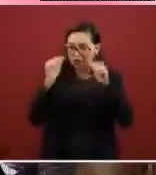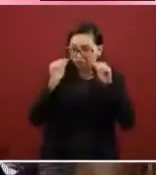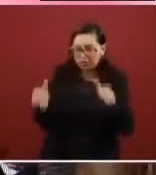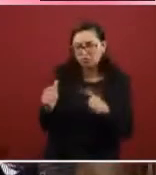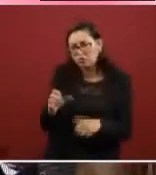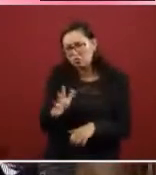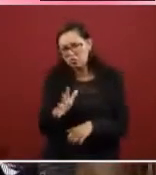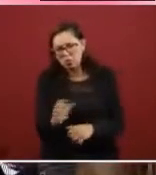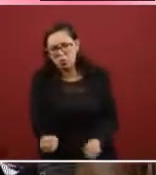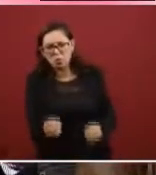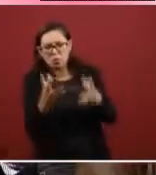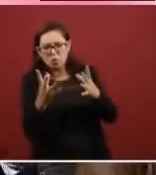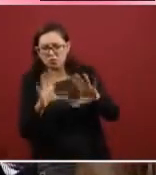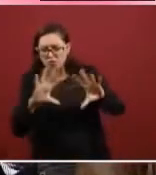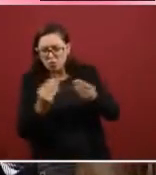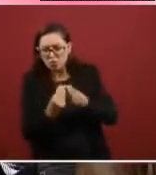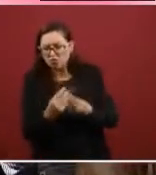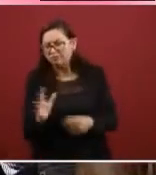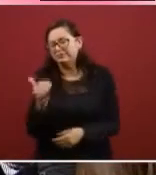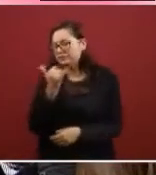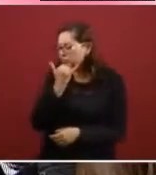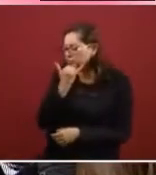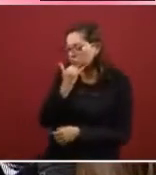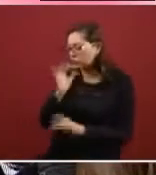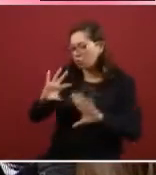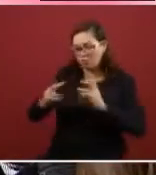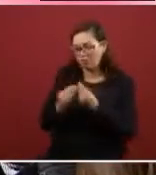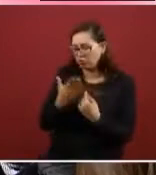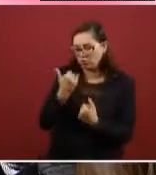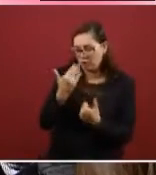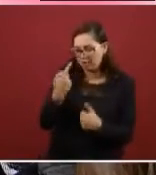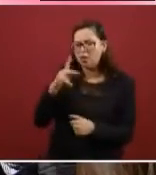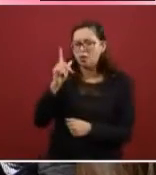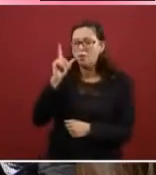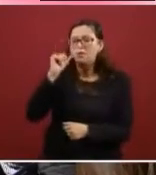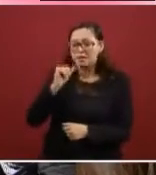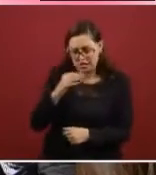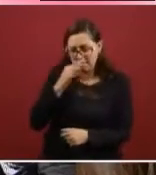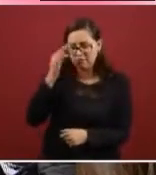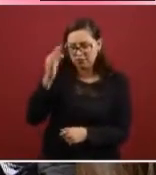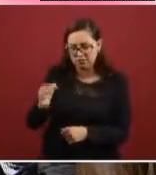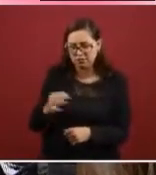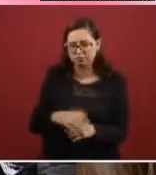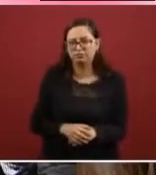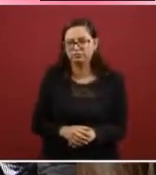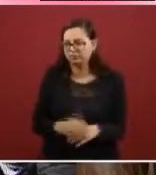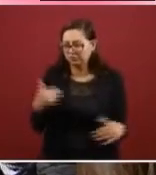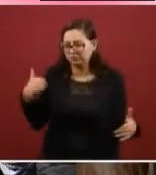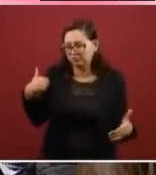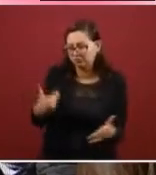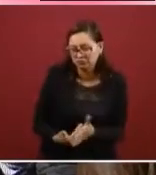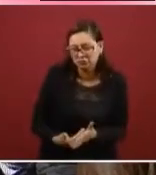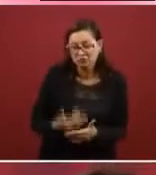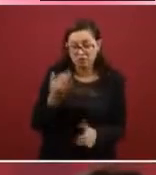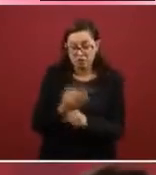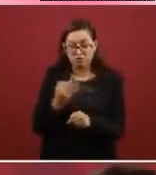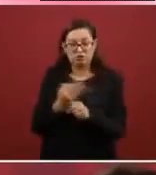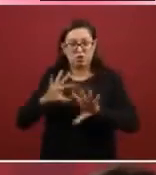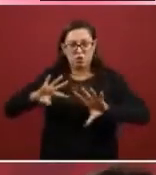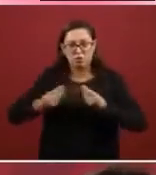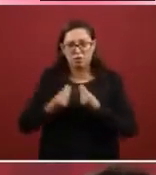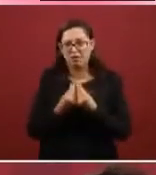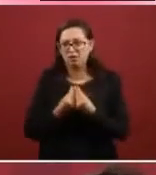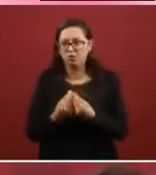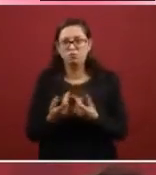Perdón por interrumpir. Al día de hoy no lo tengo, pero I don't have the number, but I can get you that number. Al día de hoy no lo tengo la cifra total. I don't